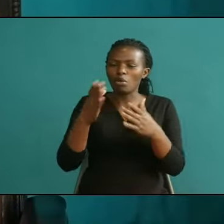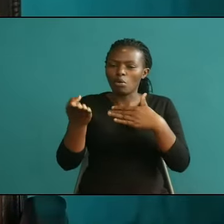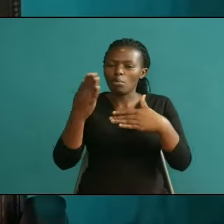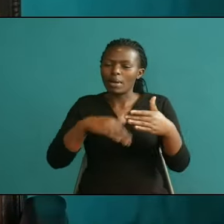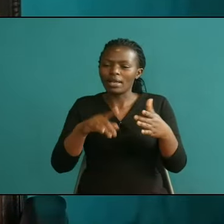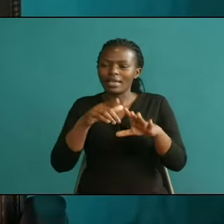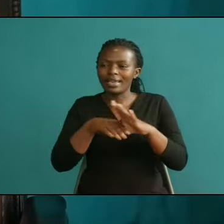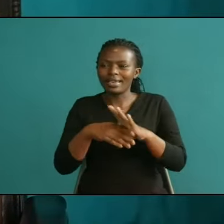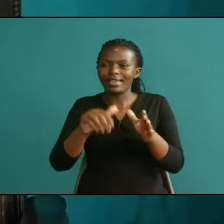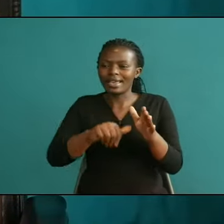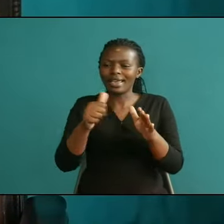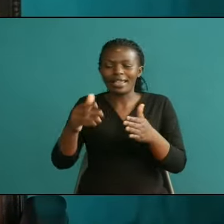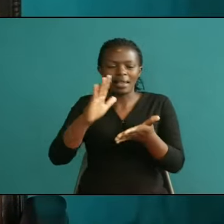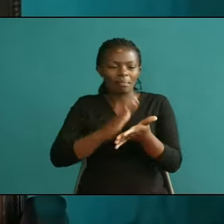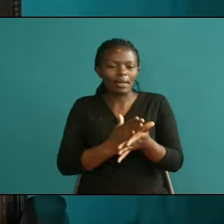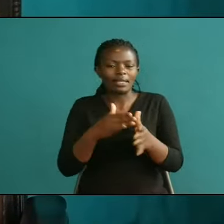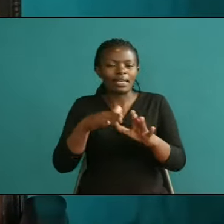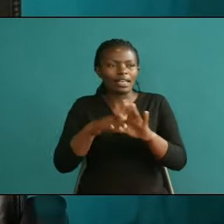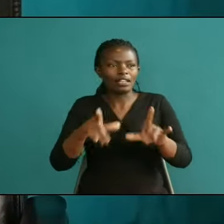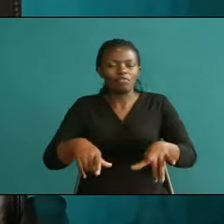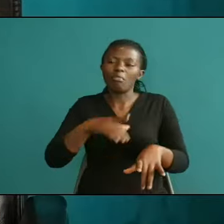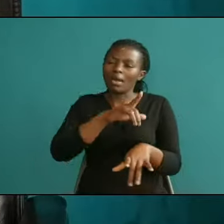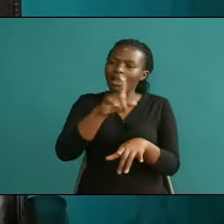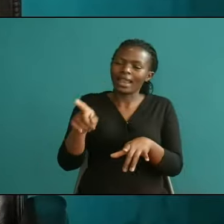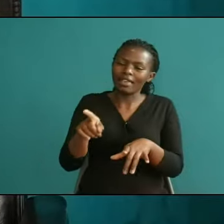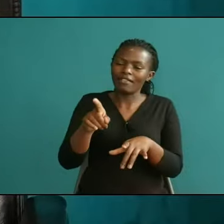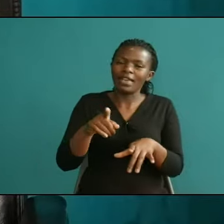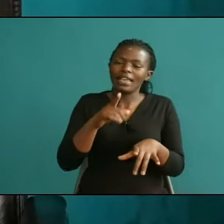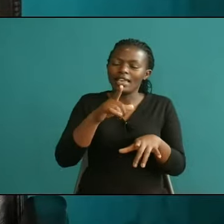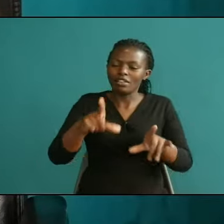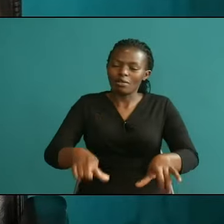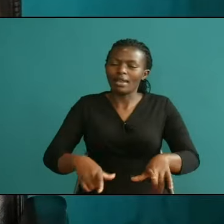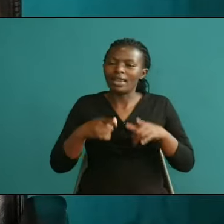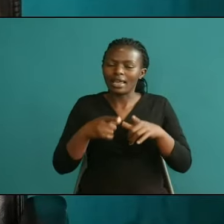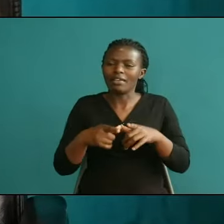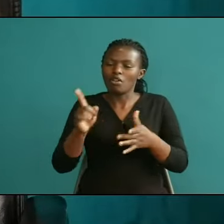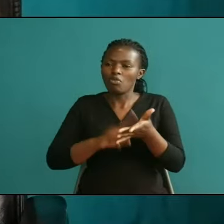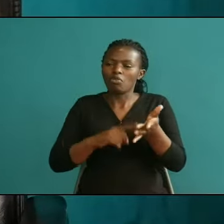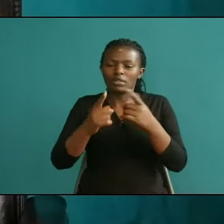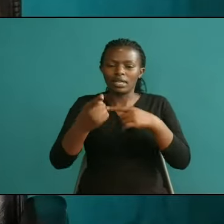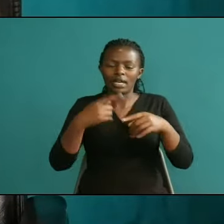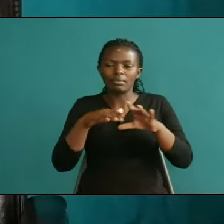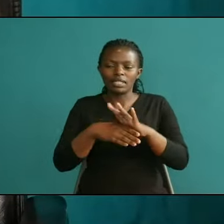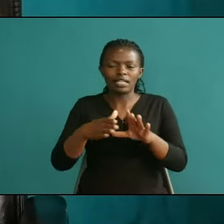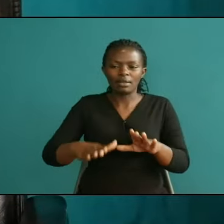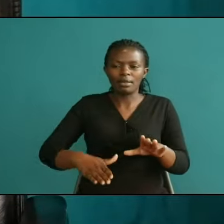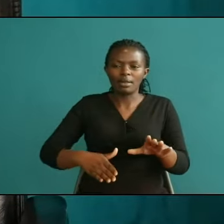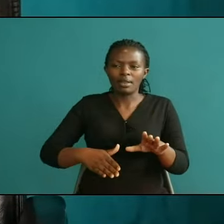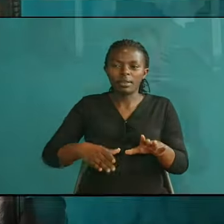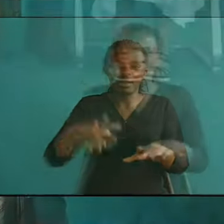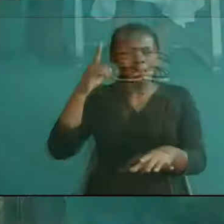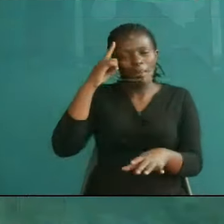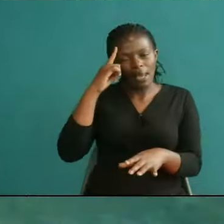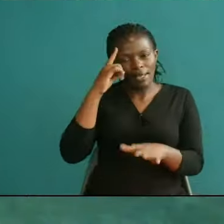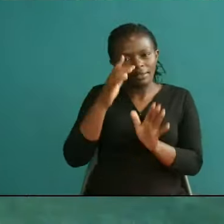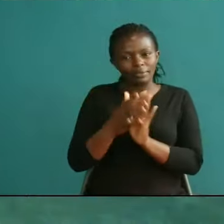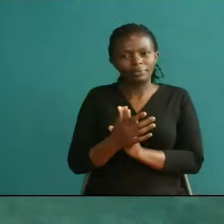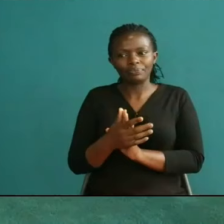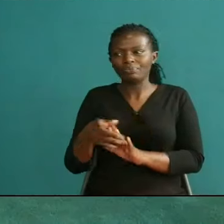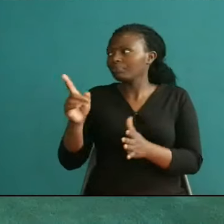whatever scenario your life is in, whatever space, whatever it is you're going through, what comes to mind? Well, I